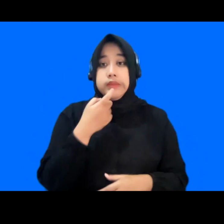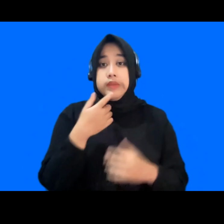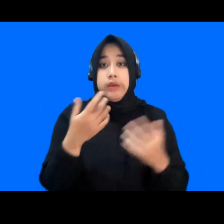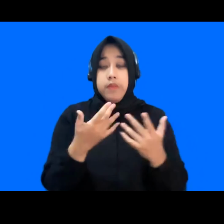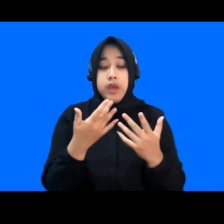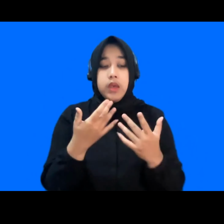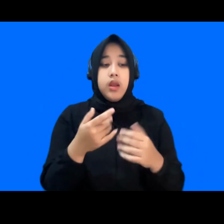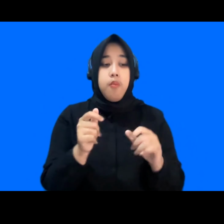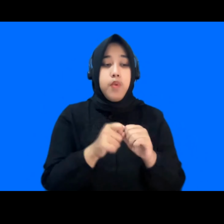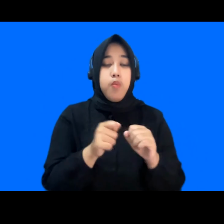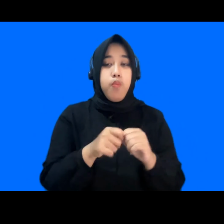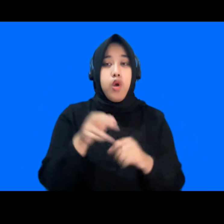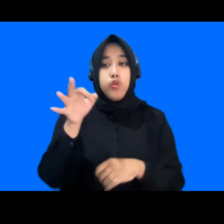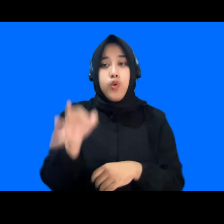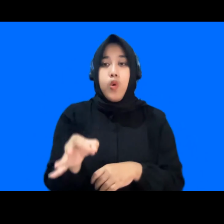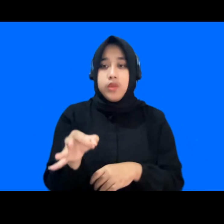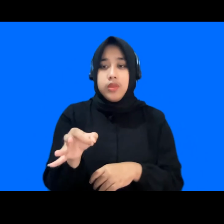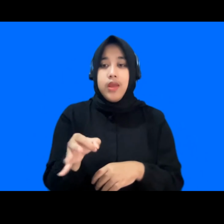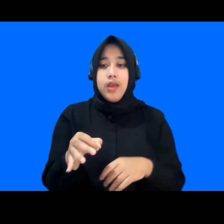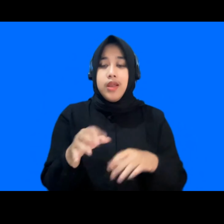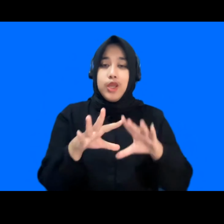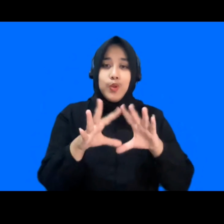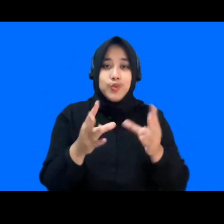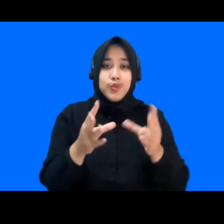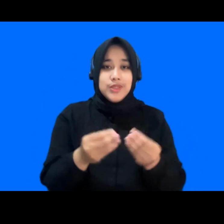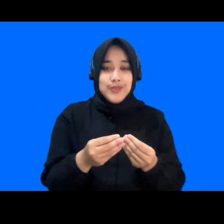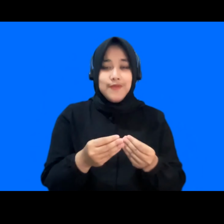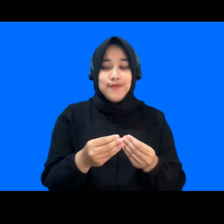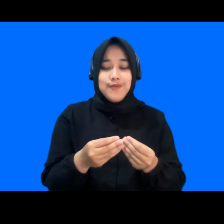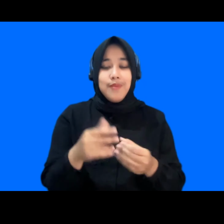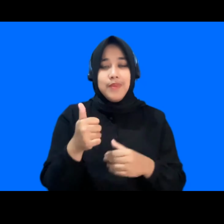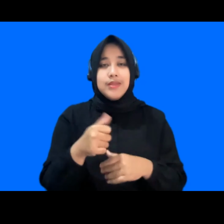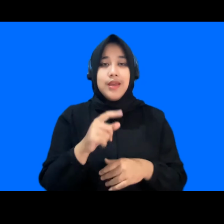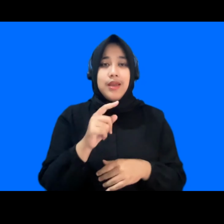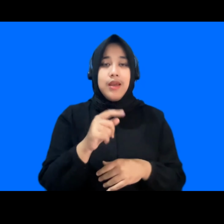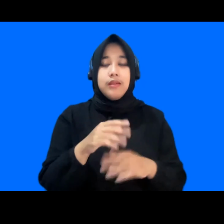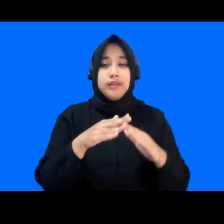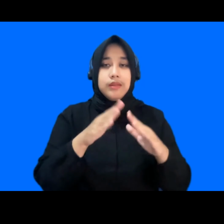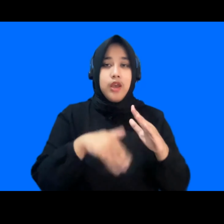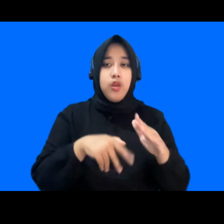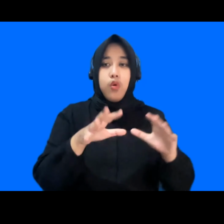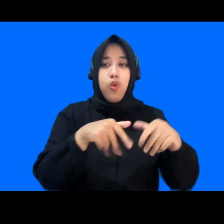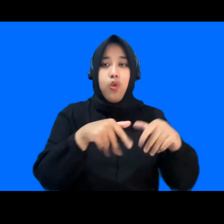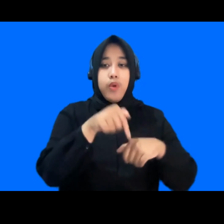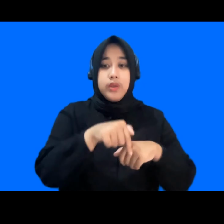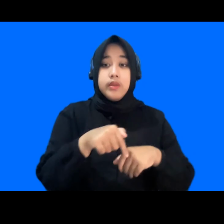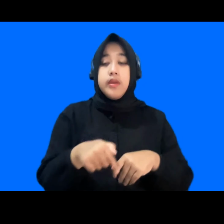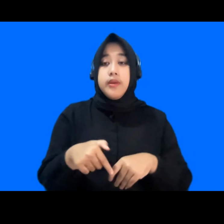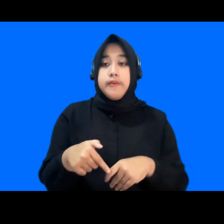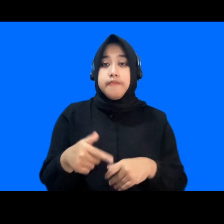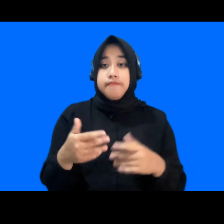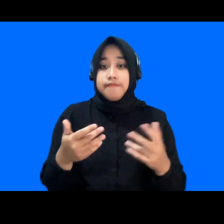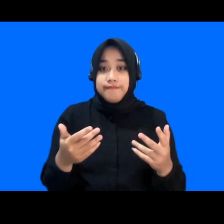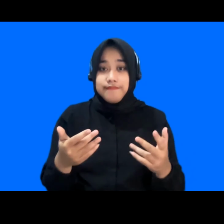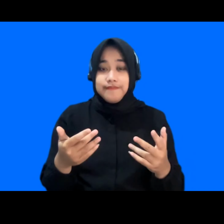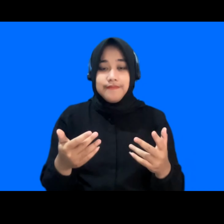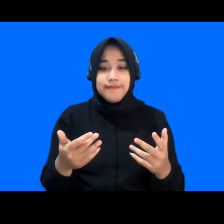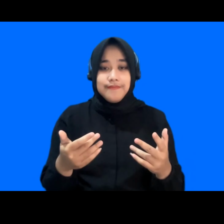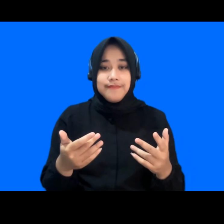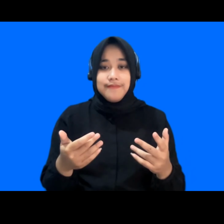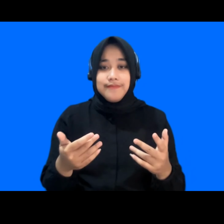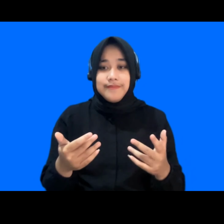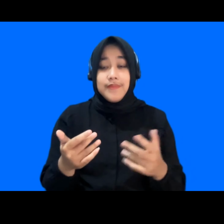livable. The Sombre and Smart City concept of the Makassar City, presented by our inclusivity champion, Mayor Pomanto, is